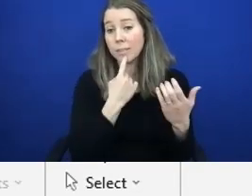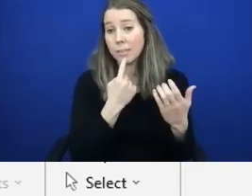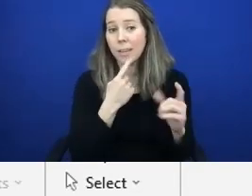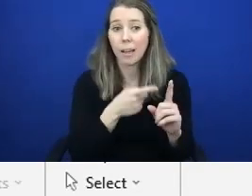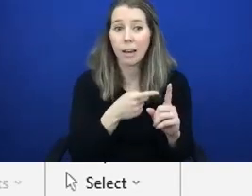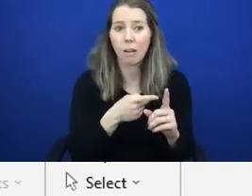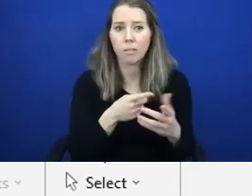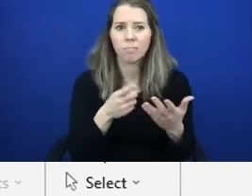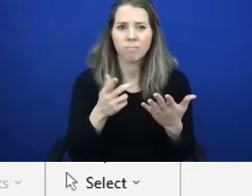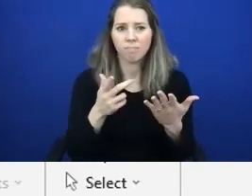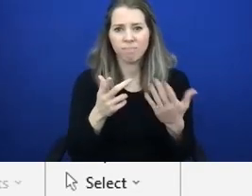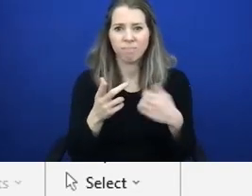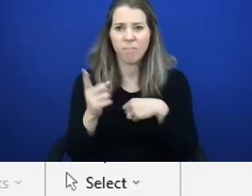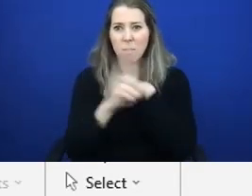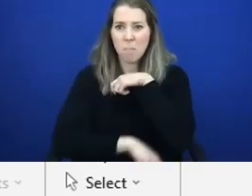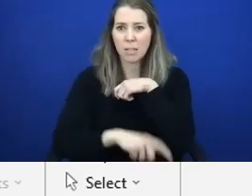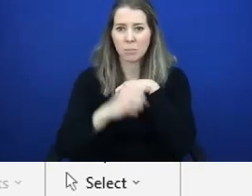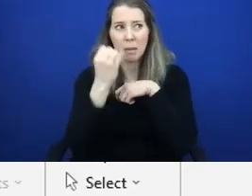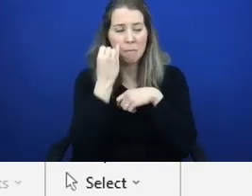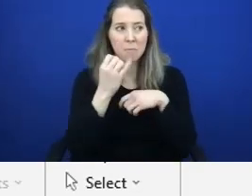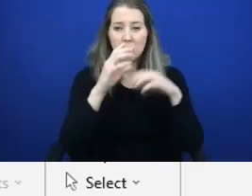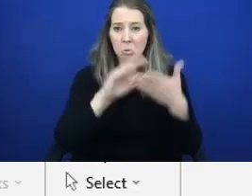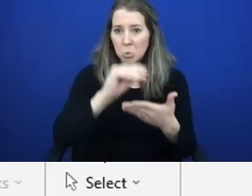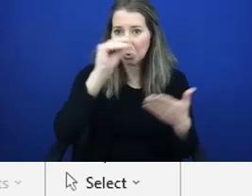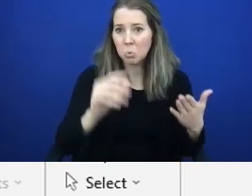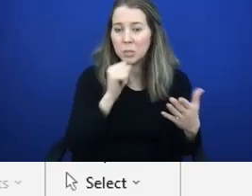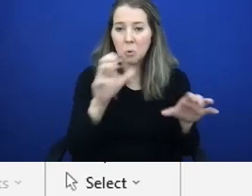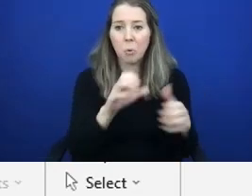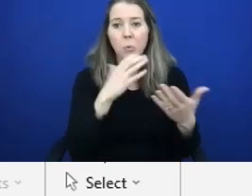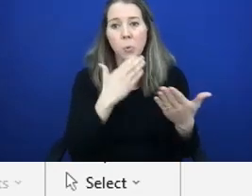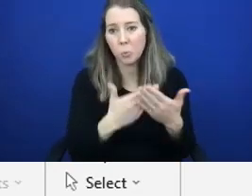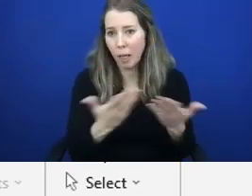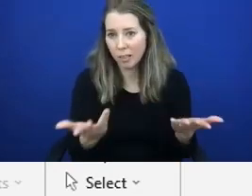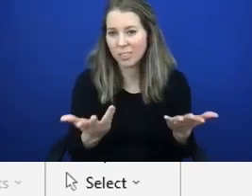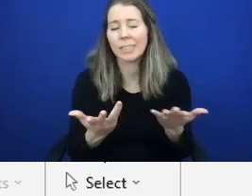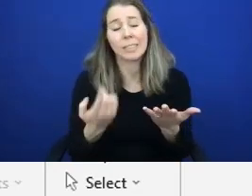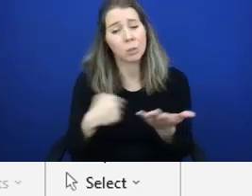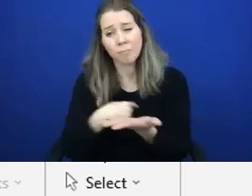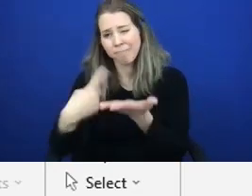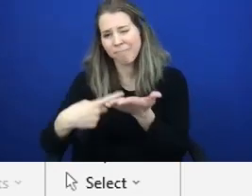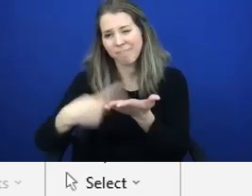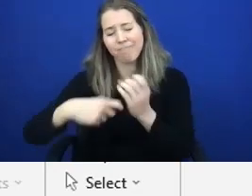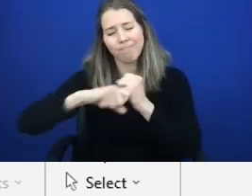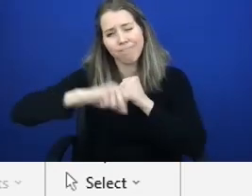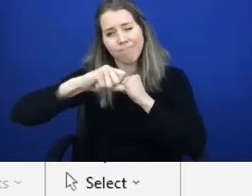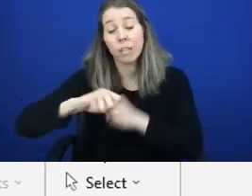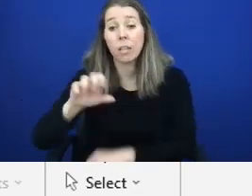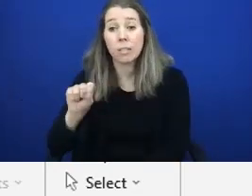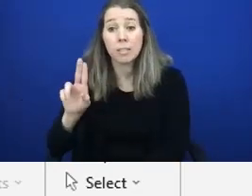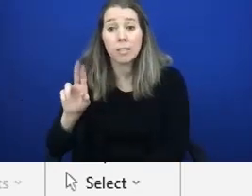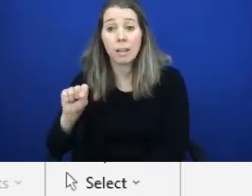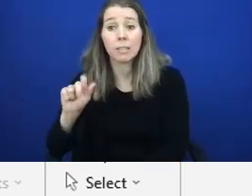form of punishment if your students don't do well. Well, we discussed that extensively. Linda Seske discusses